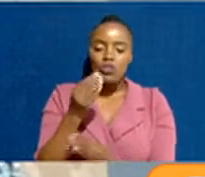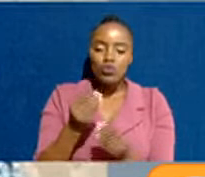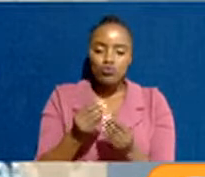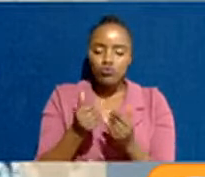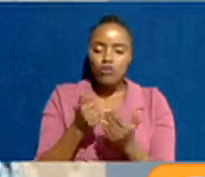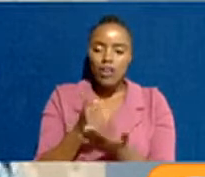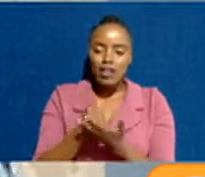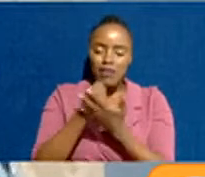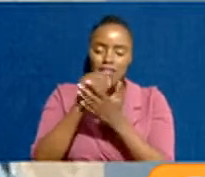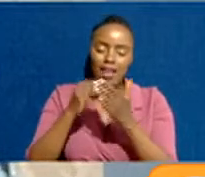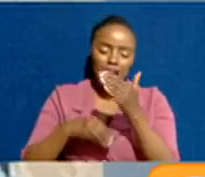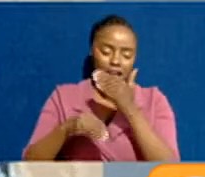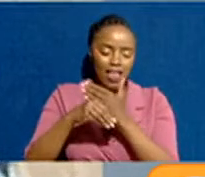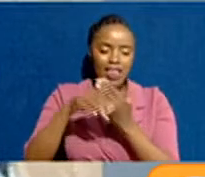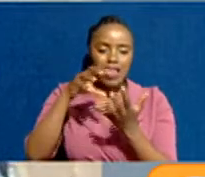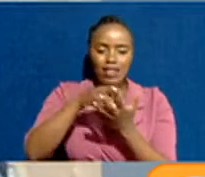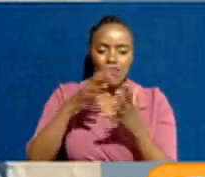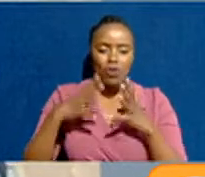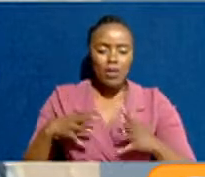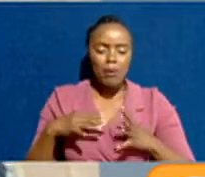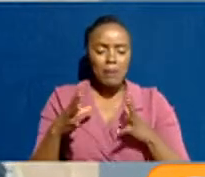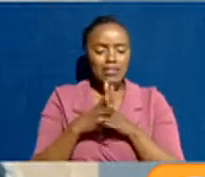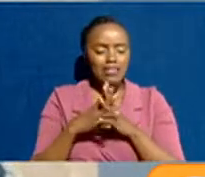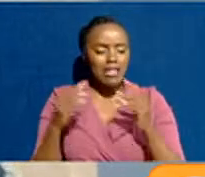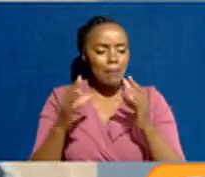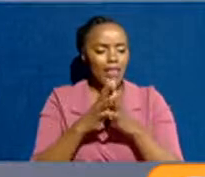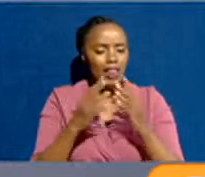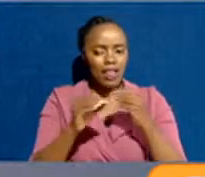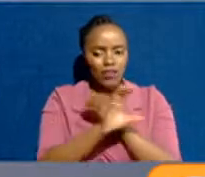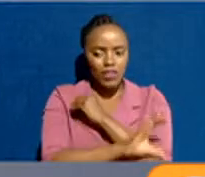on the increased cases of mysterious disappearances in